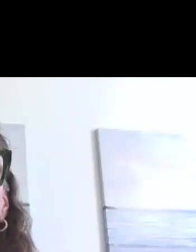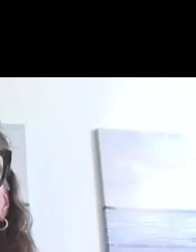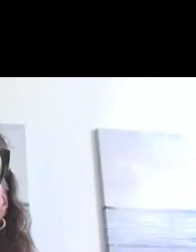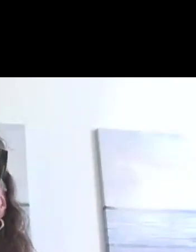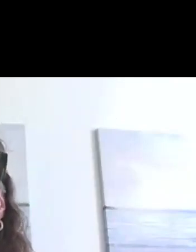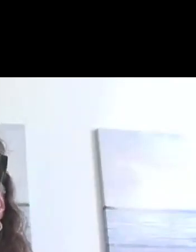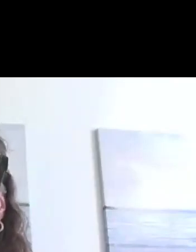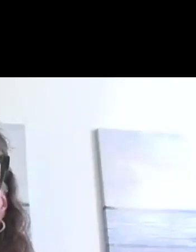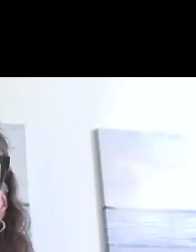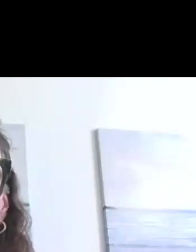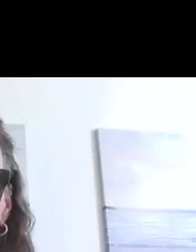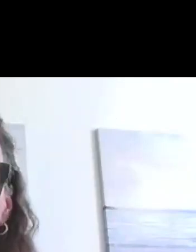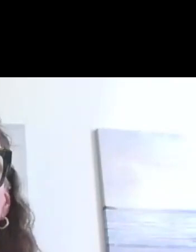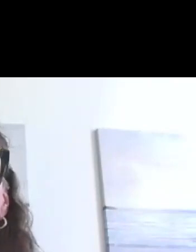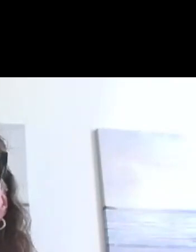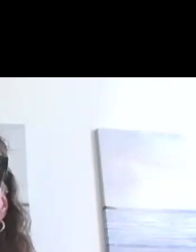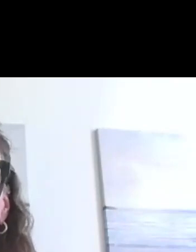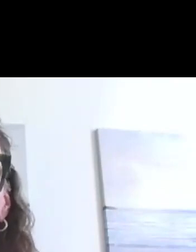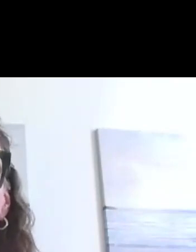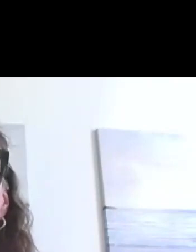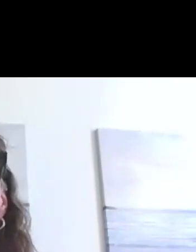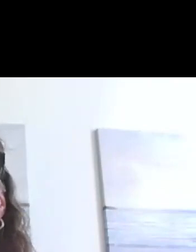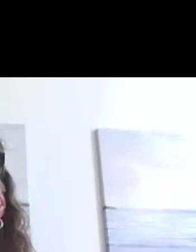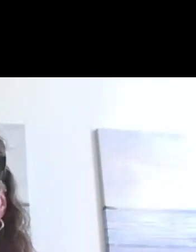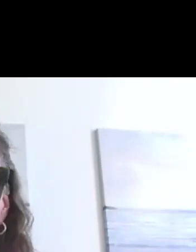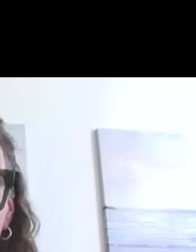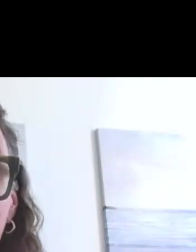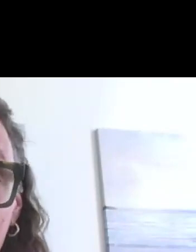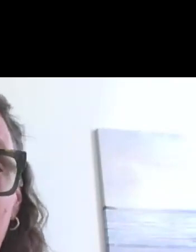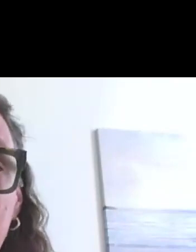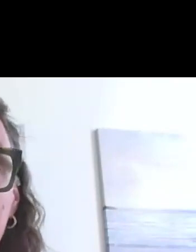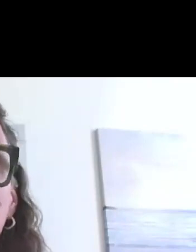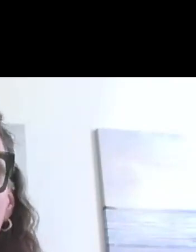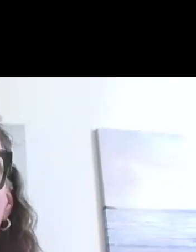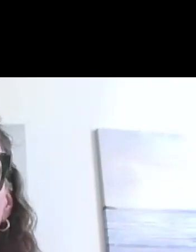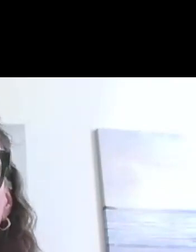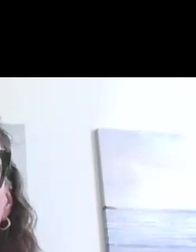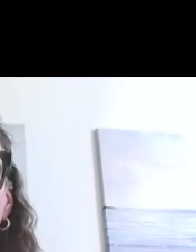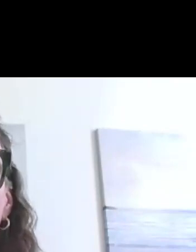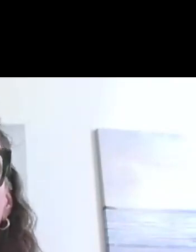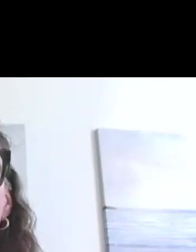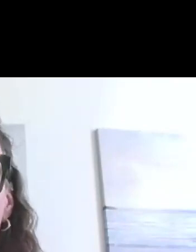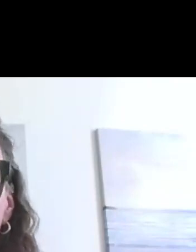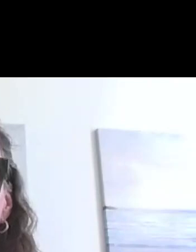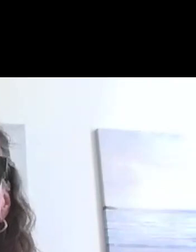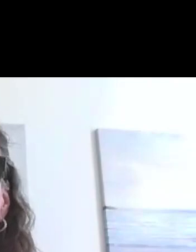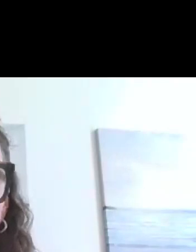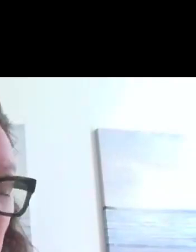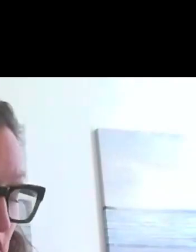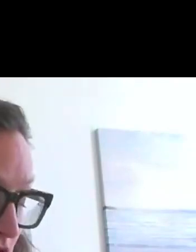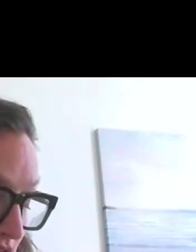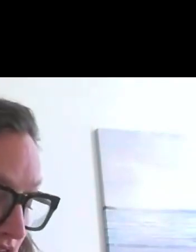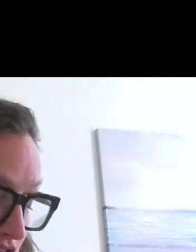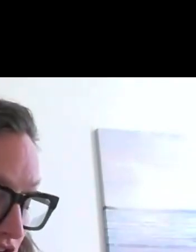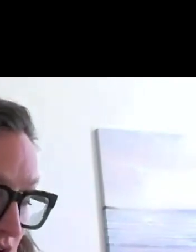wage replacement, helping more working families and low-income families afford to take paid family leave. That happens this year